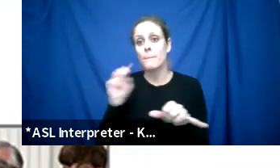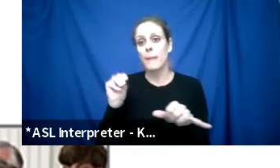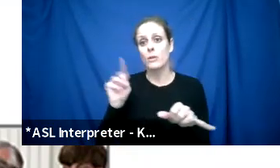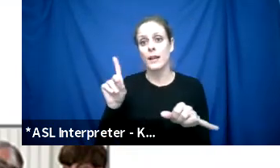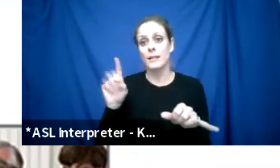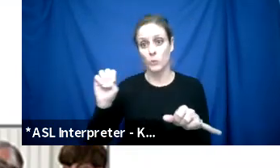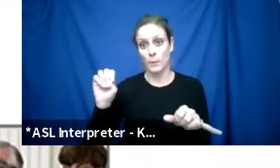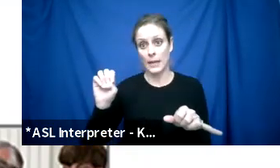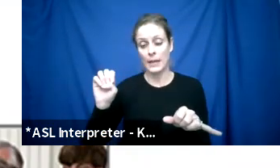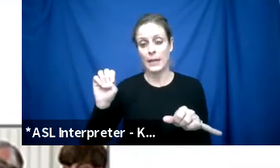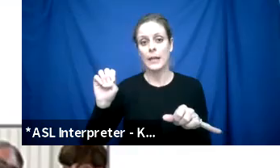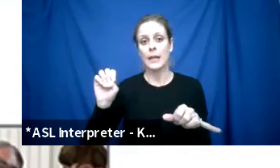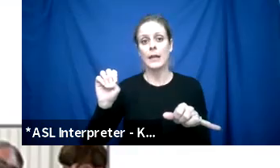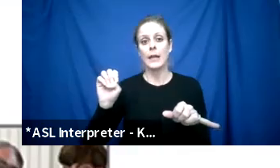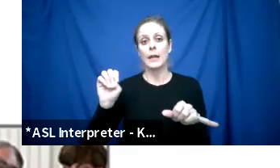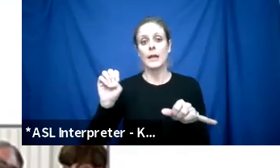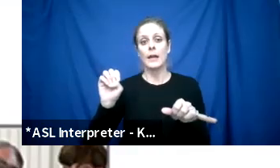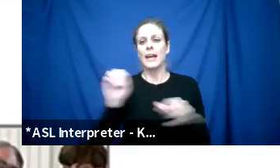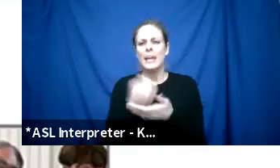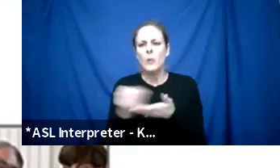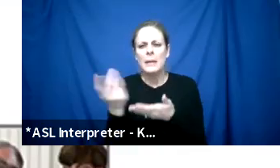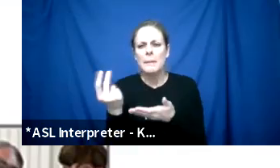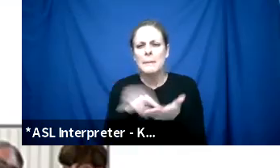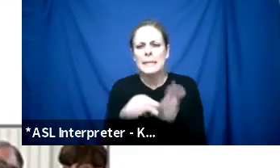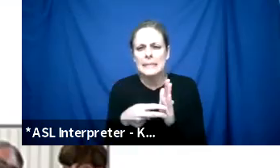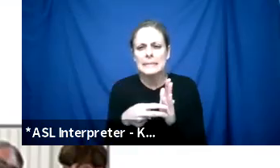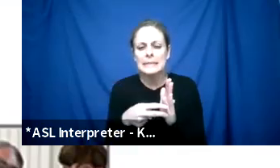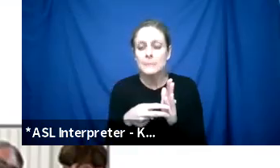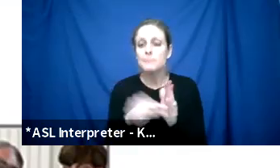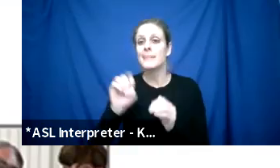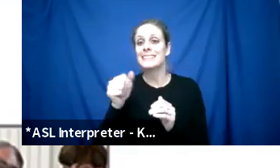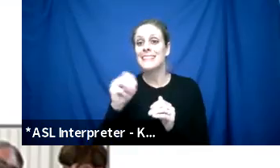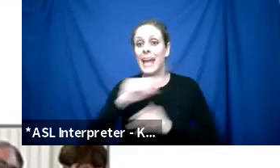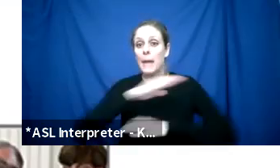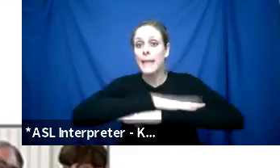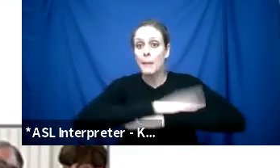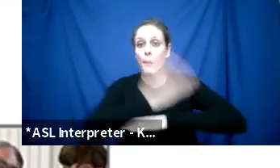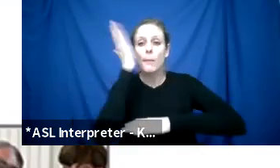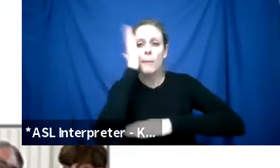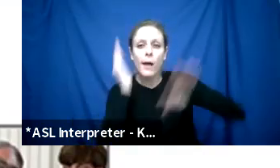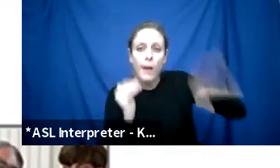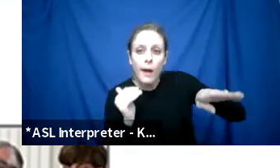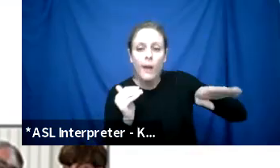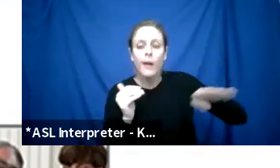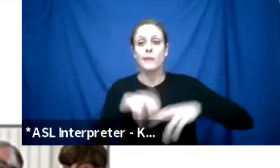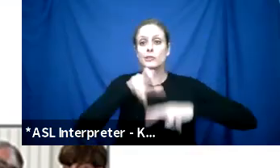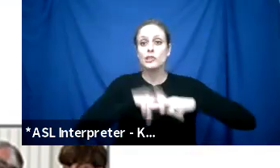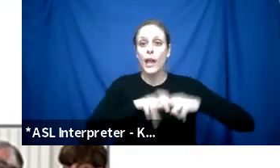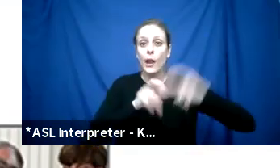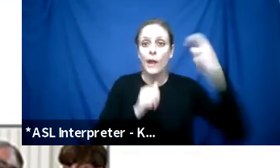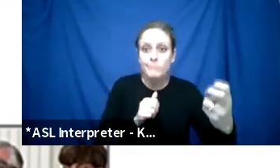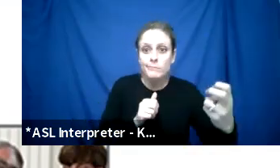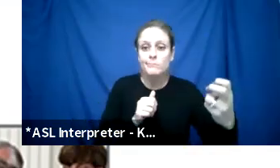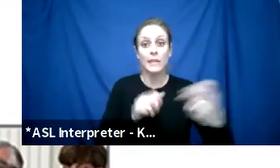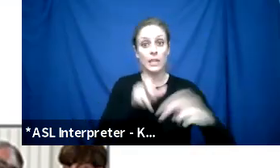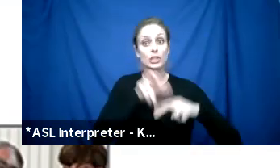equipment apply to equipment that includes examination tables, examination chairs, including chairs